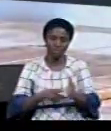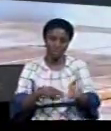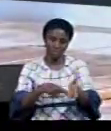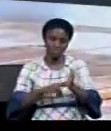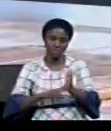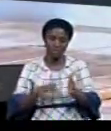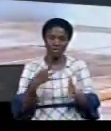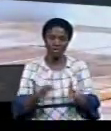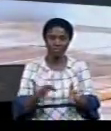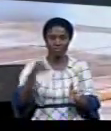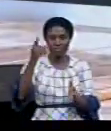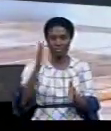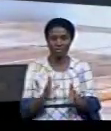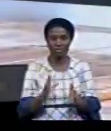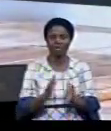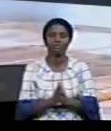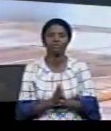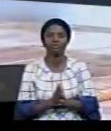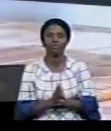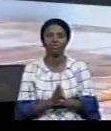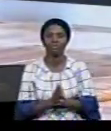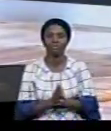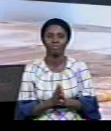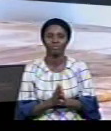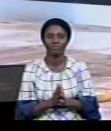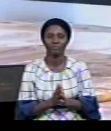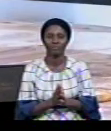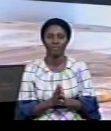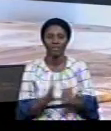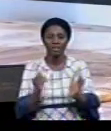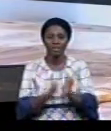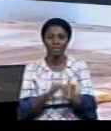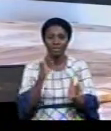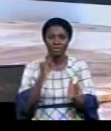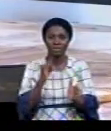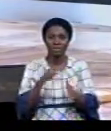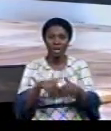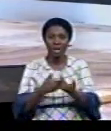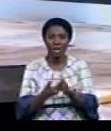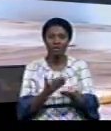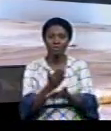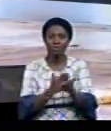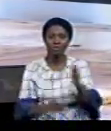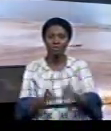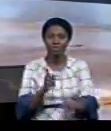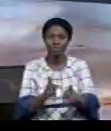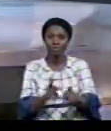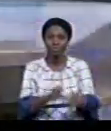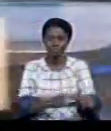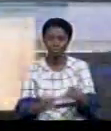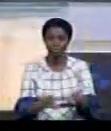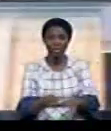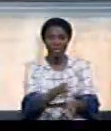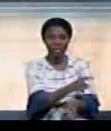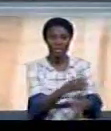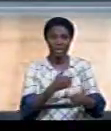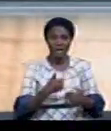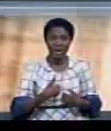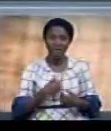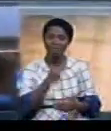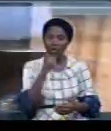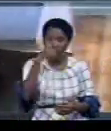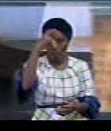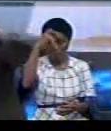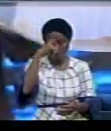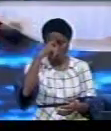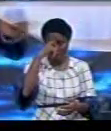against himself. You know, that's what people do. They have unwise disposition.